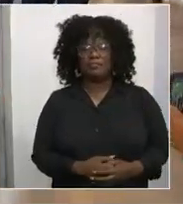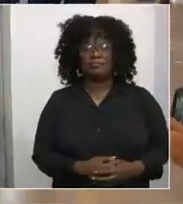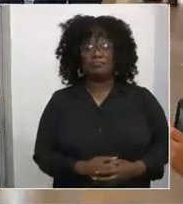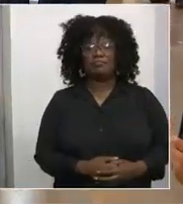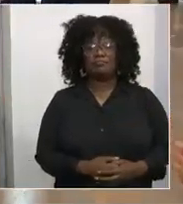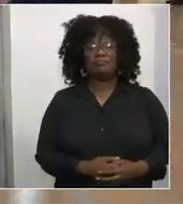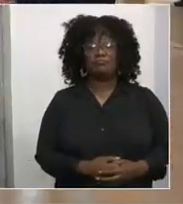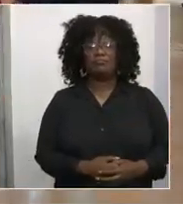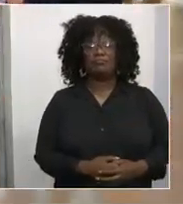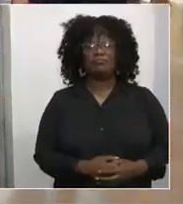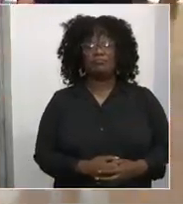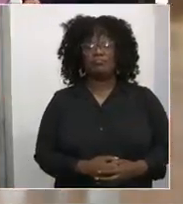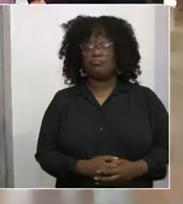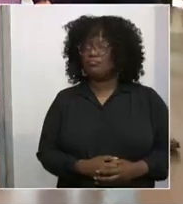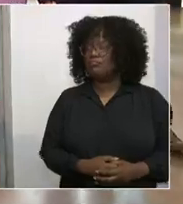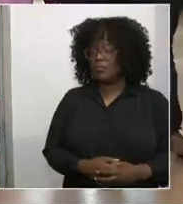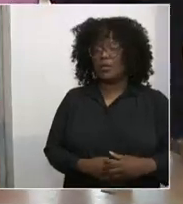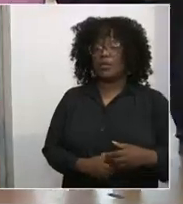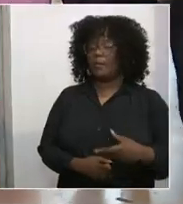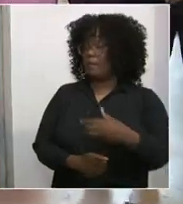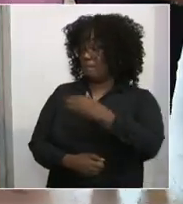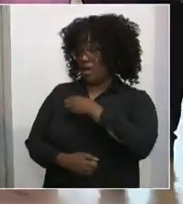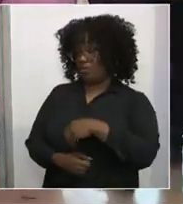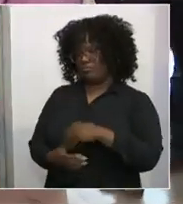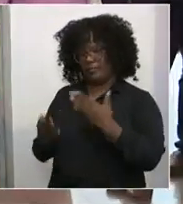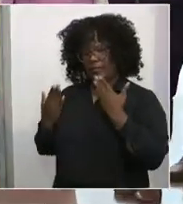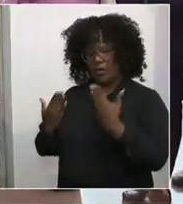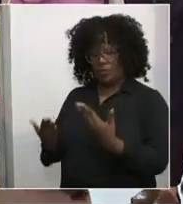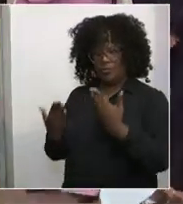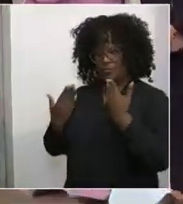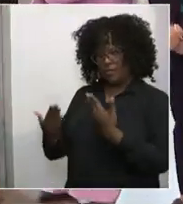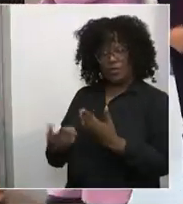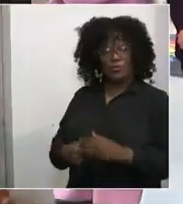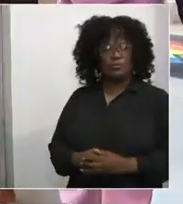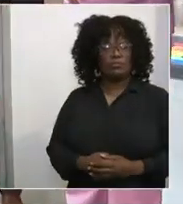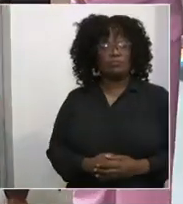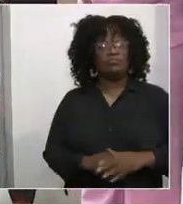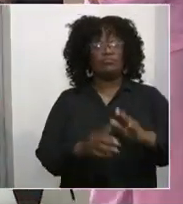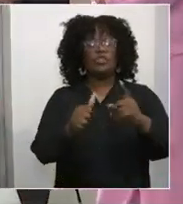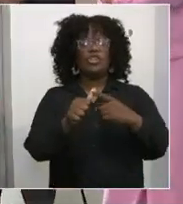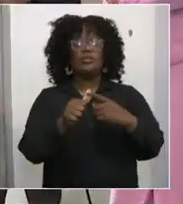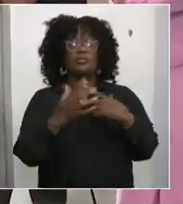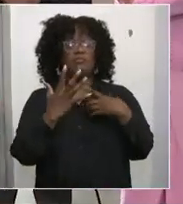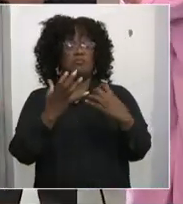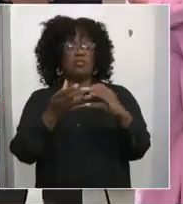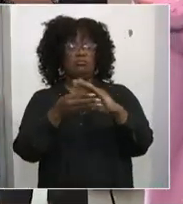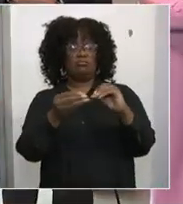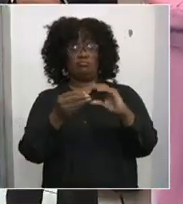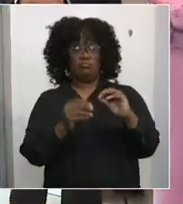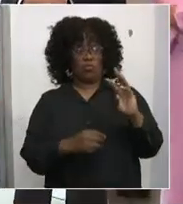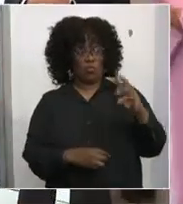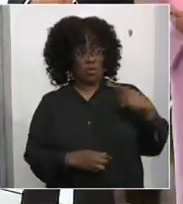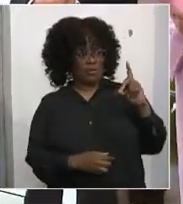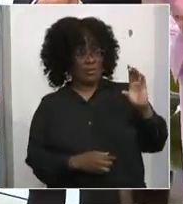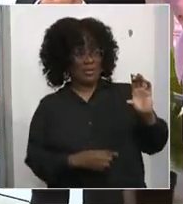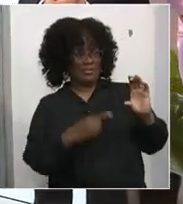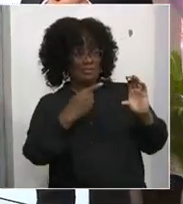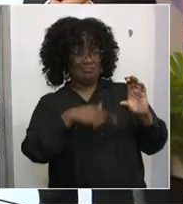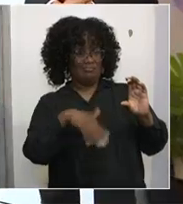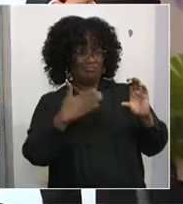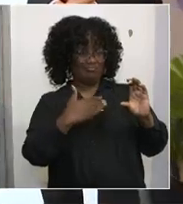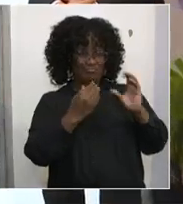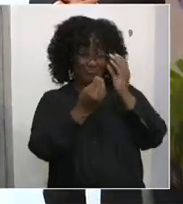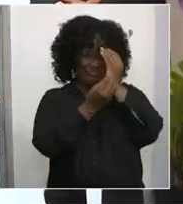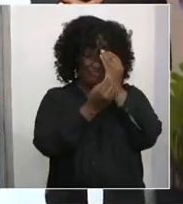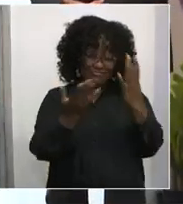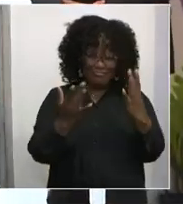Madam Mayor. What I'll start by saying is that Washington, D.C. is proud to host, to